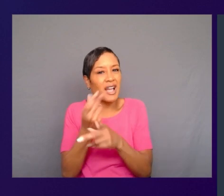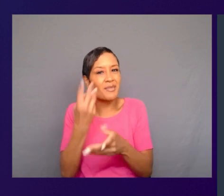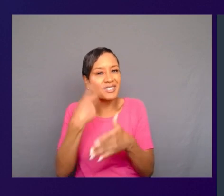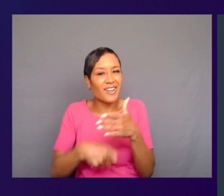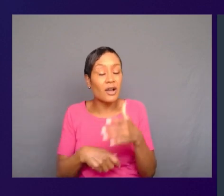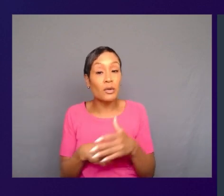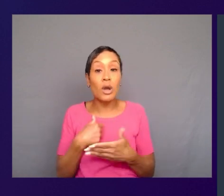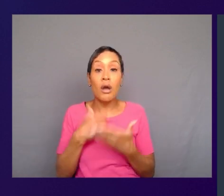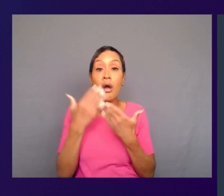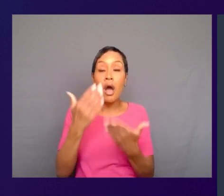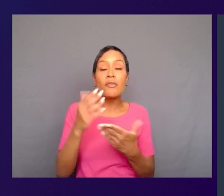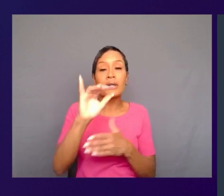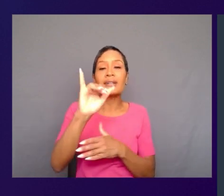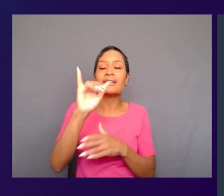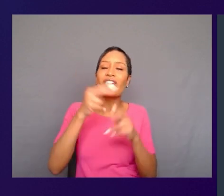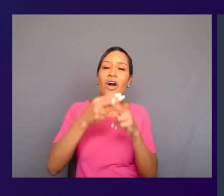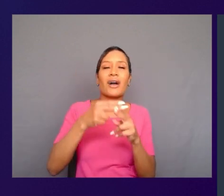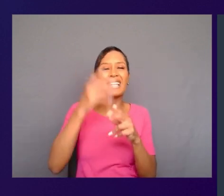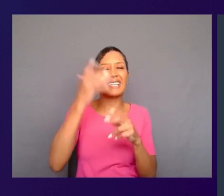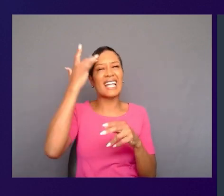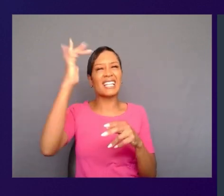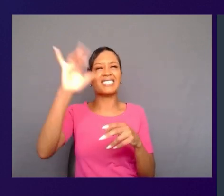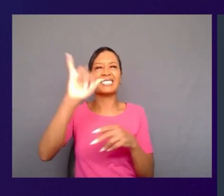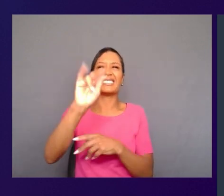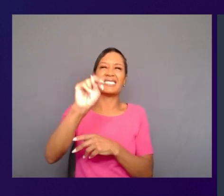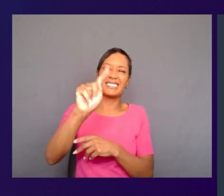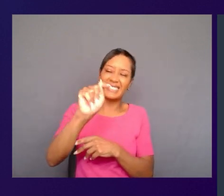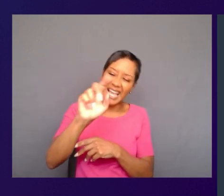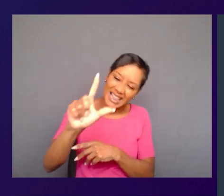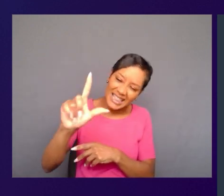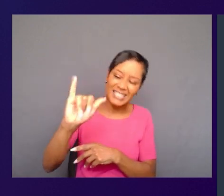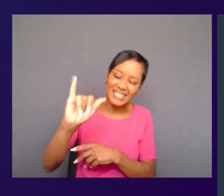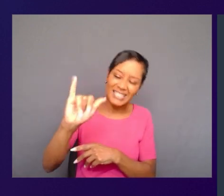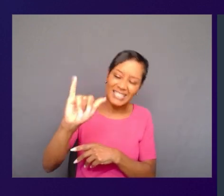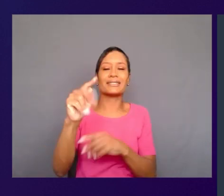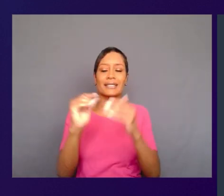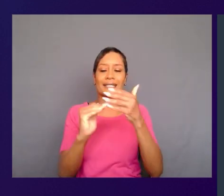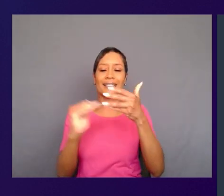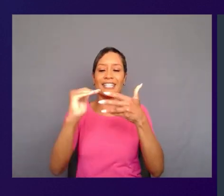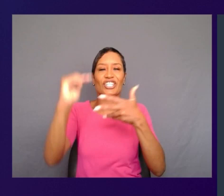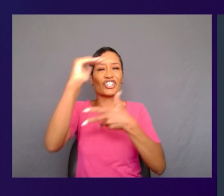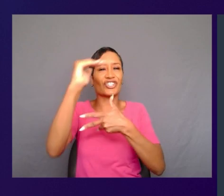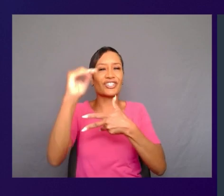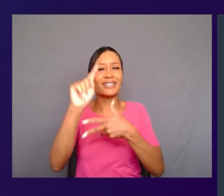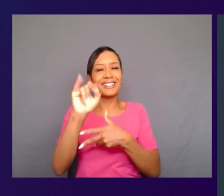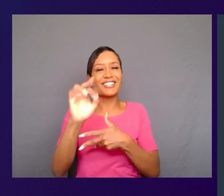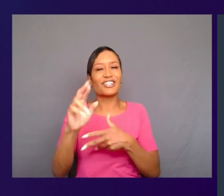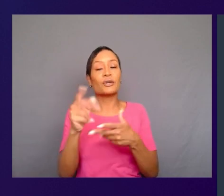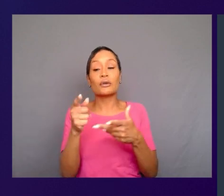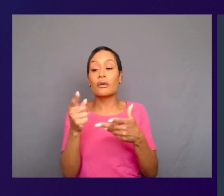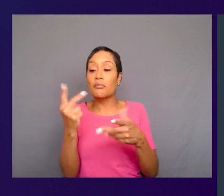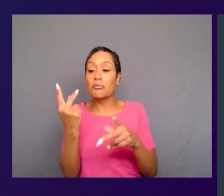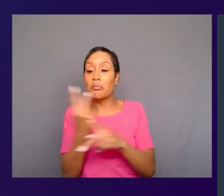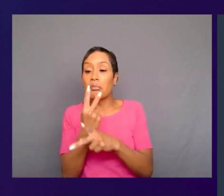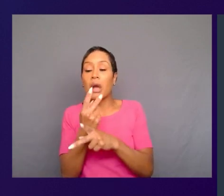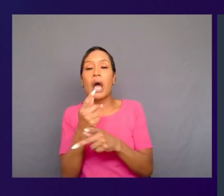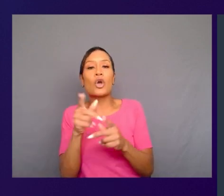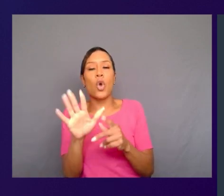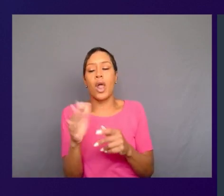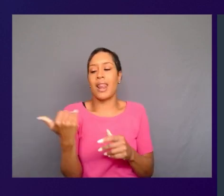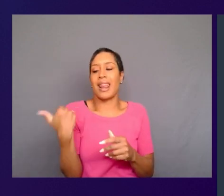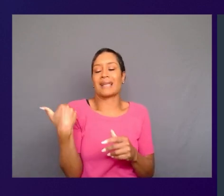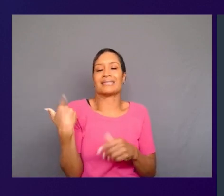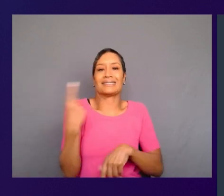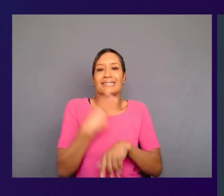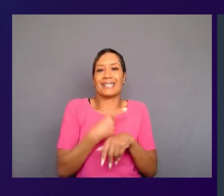Amazon S3 Intelligent Tiering, which is a groundbreaking storage class that helps you to automatically tier objects based on the last access date